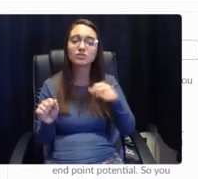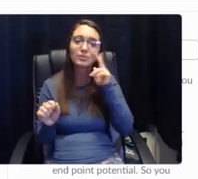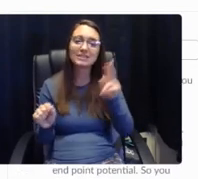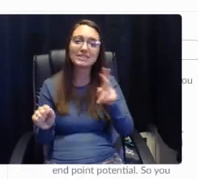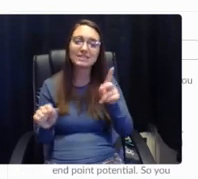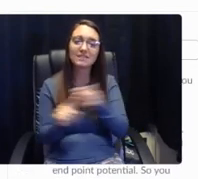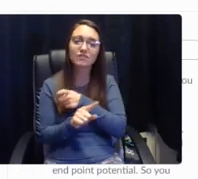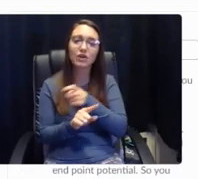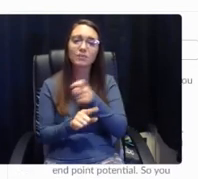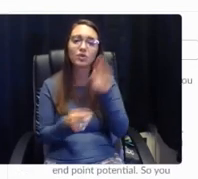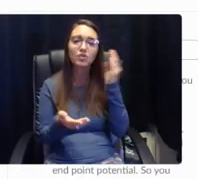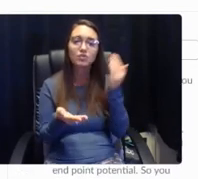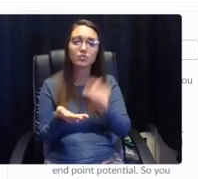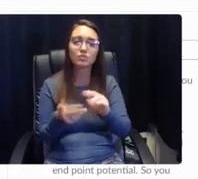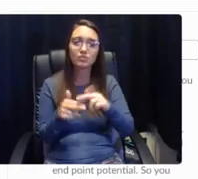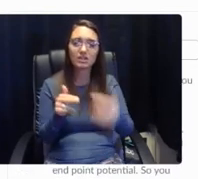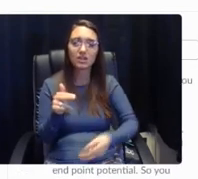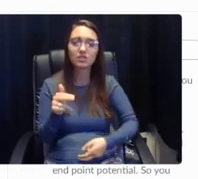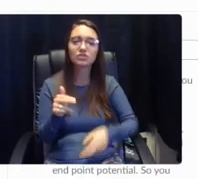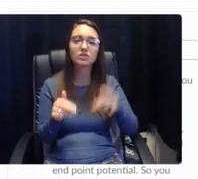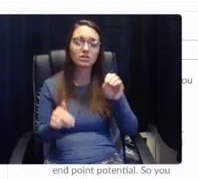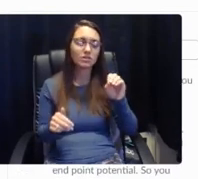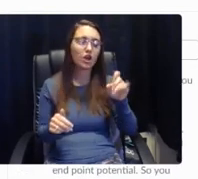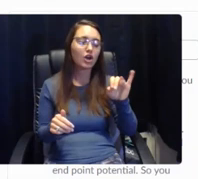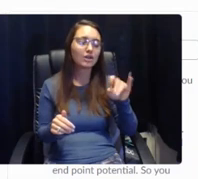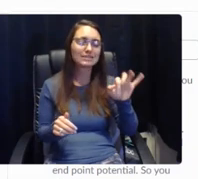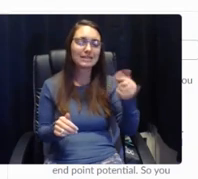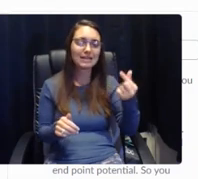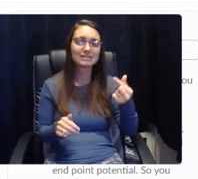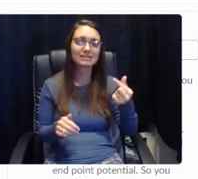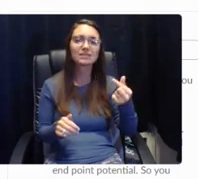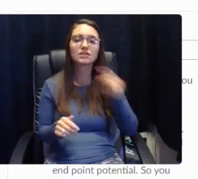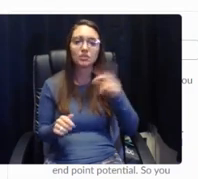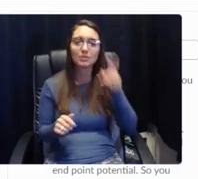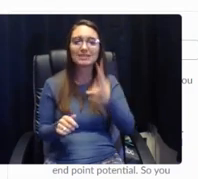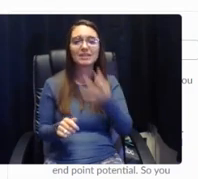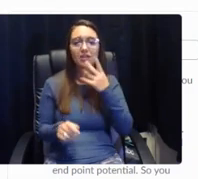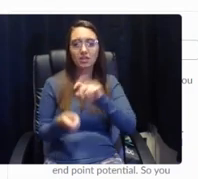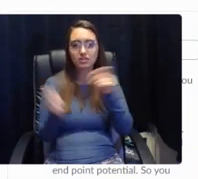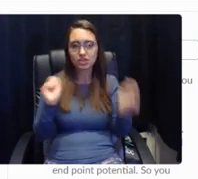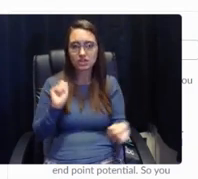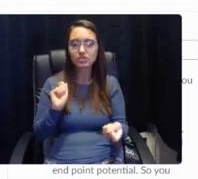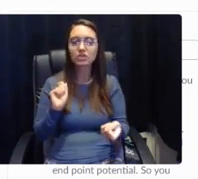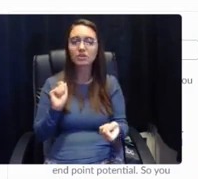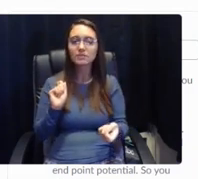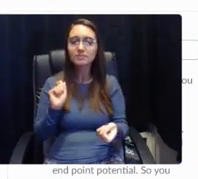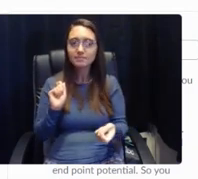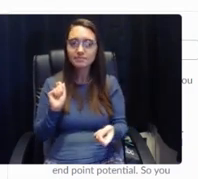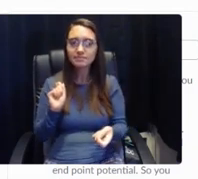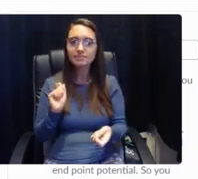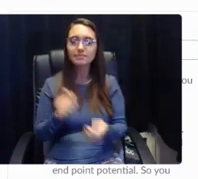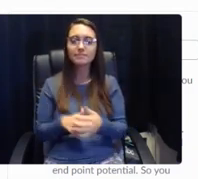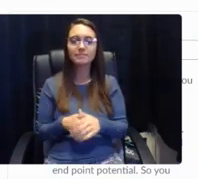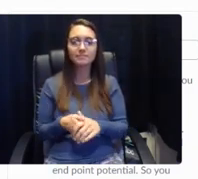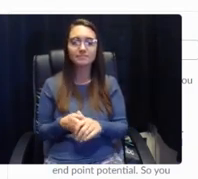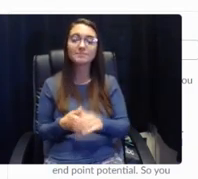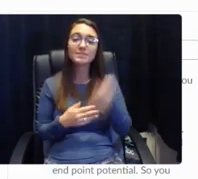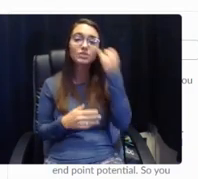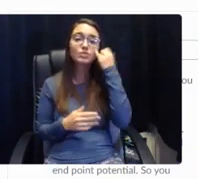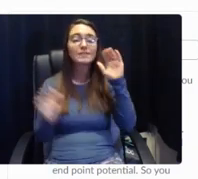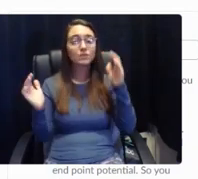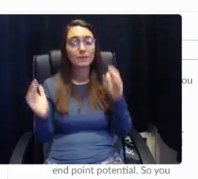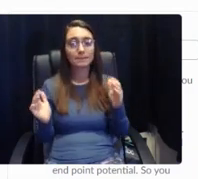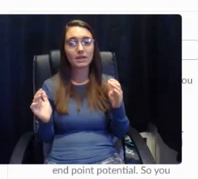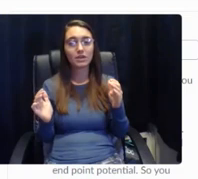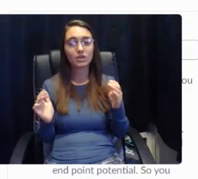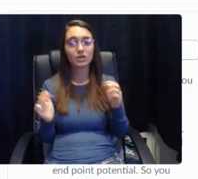to oxidizing state, they're going to see color change, and the potential you see a color change will be fitting just right. Now, if you comparison, if